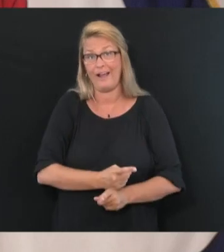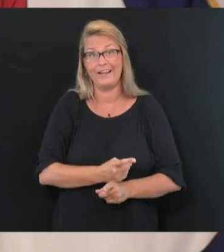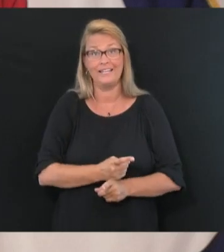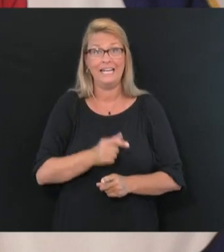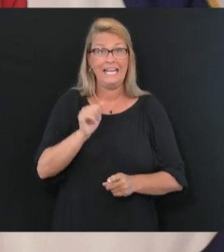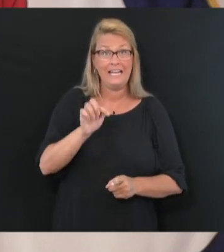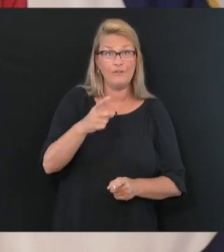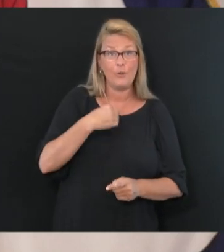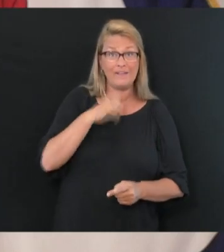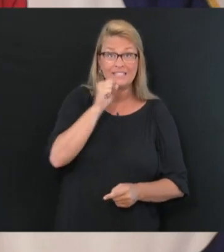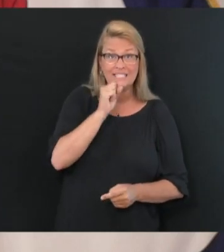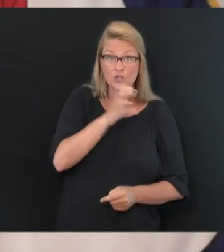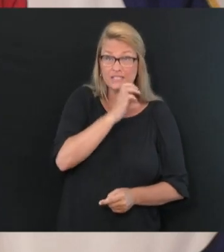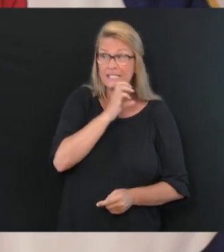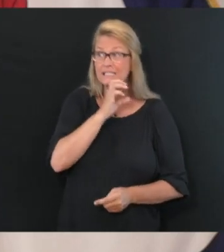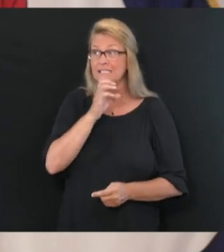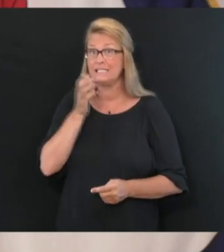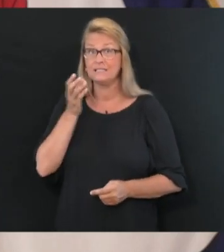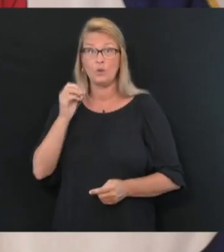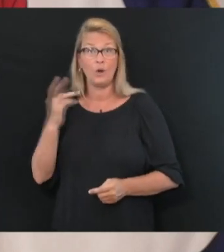get church online, or maybe